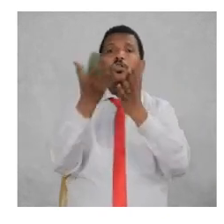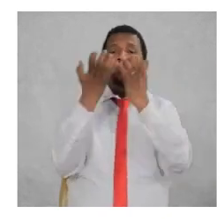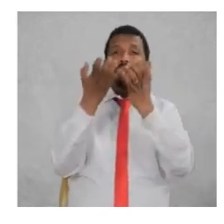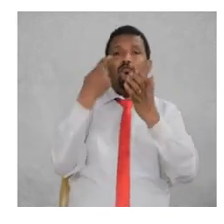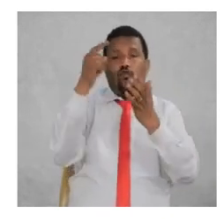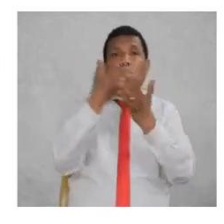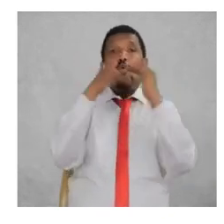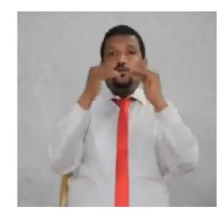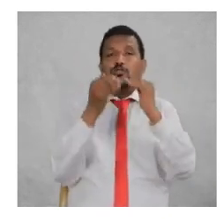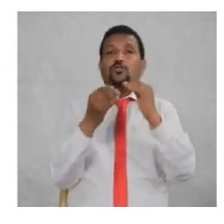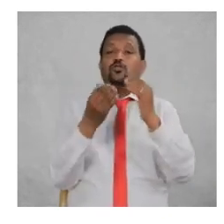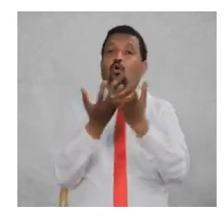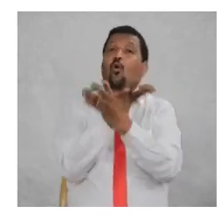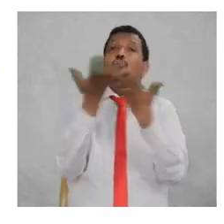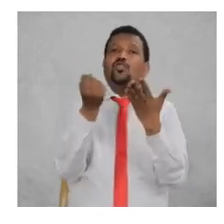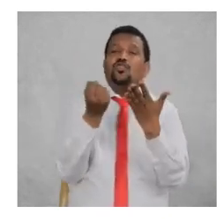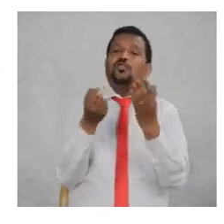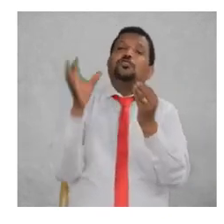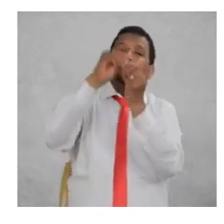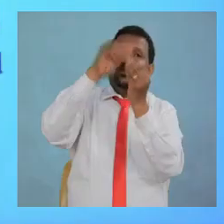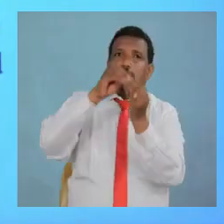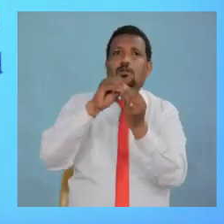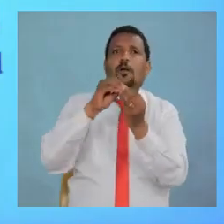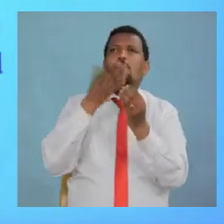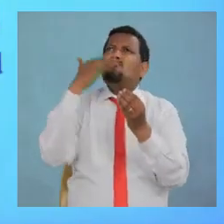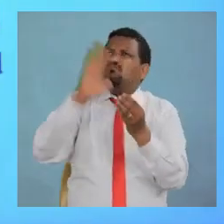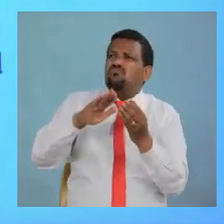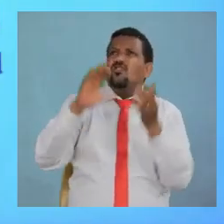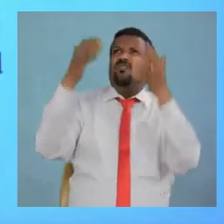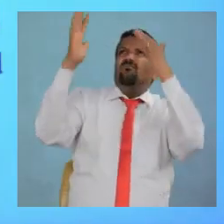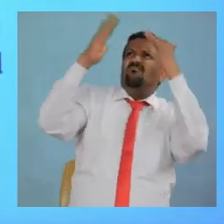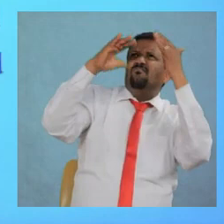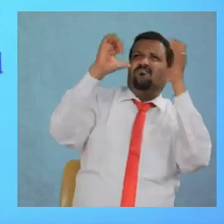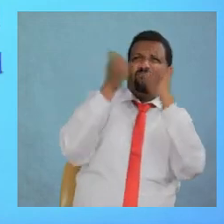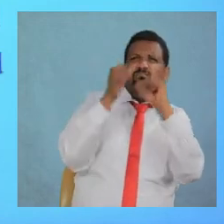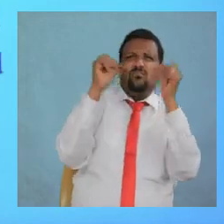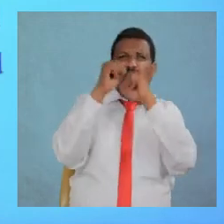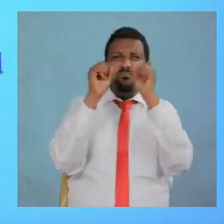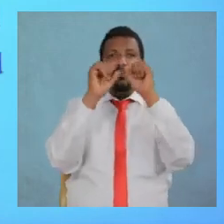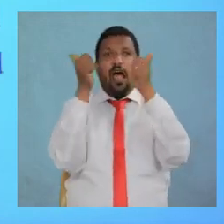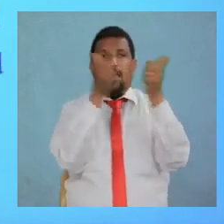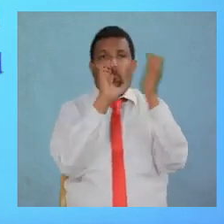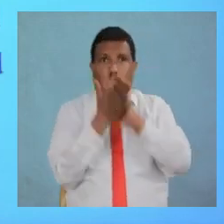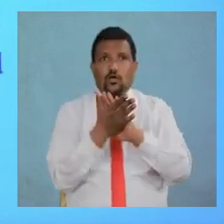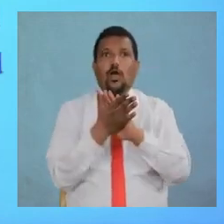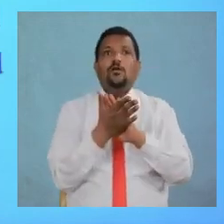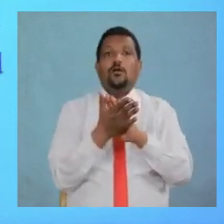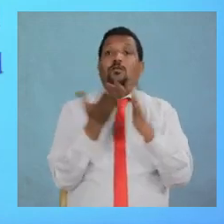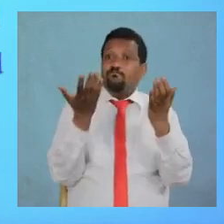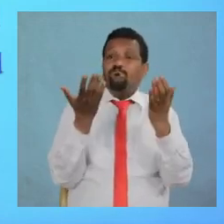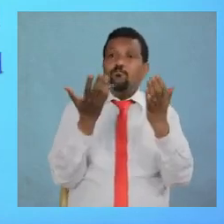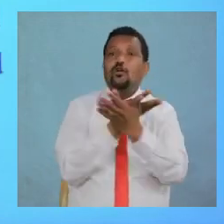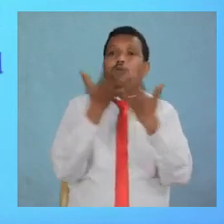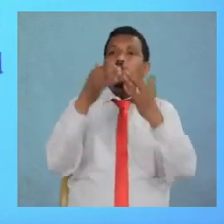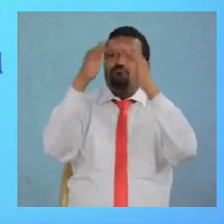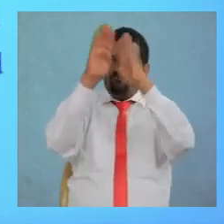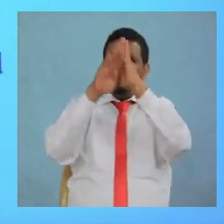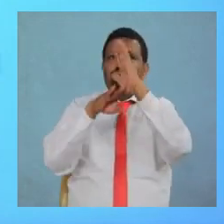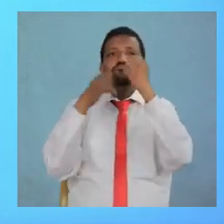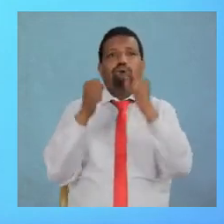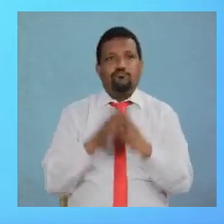commodity will increase, and with bad climate condition, then the demand for a commodity will decline.